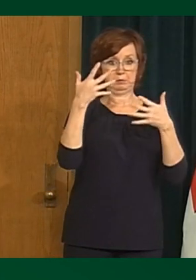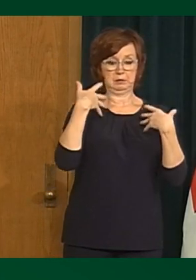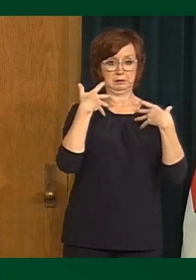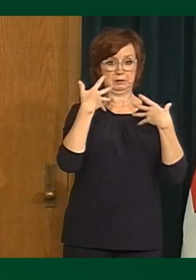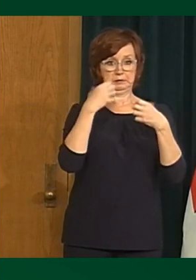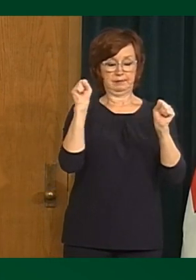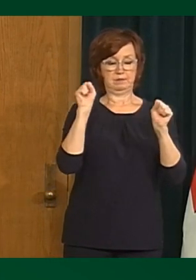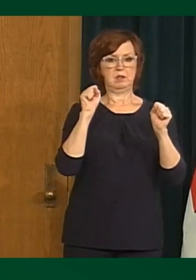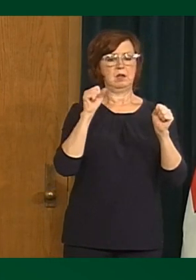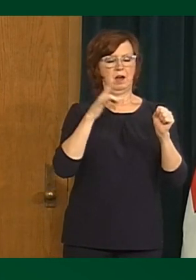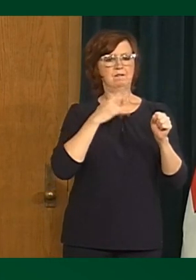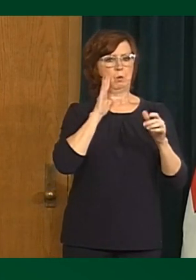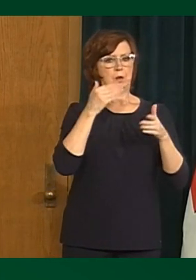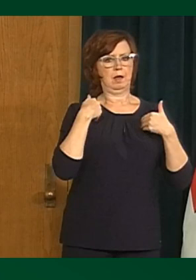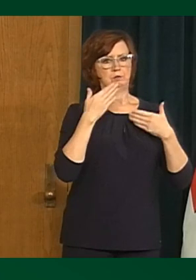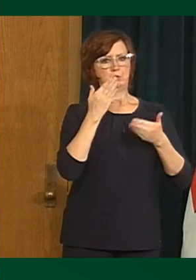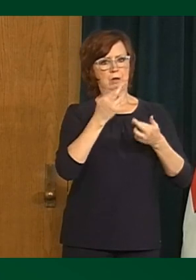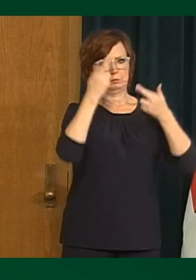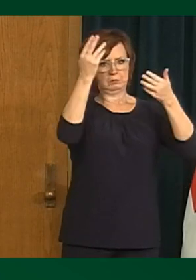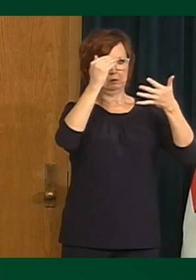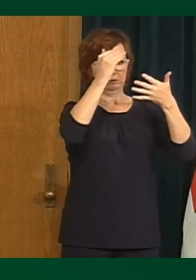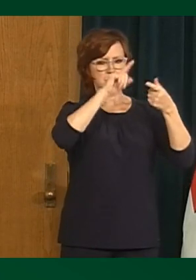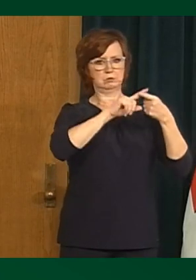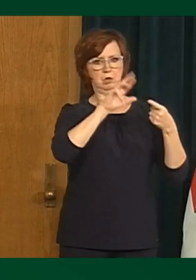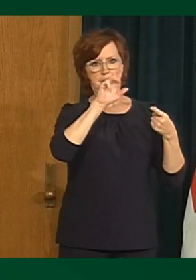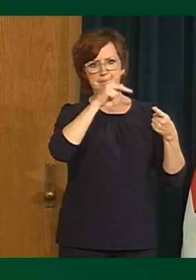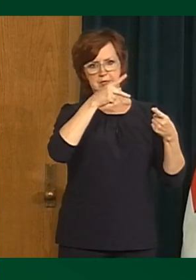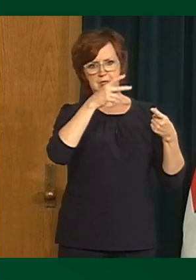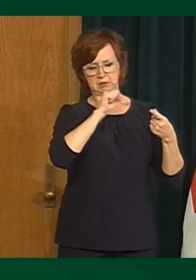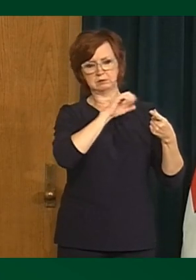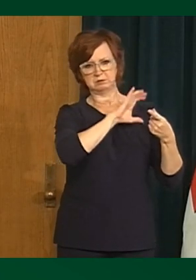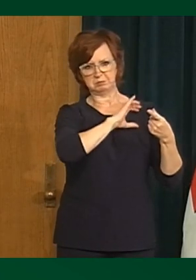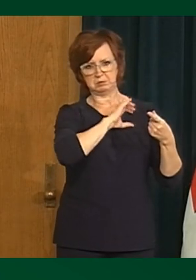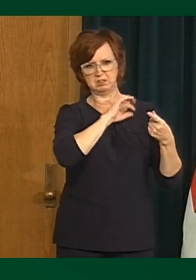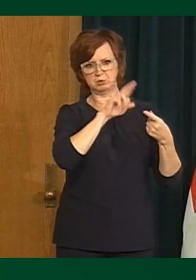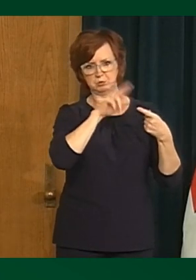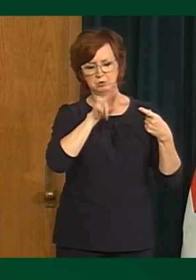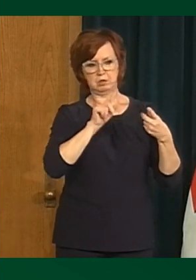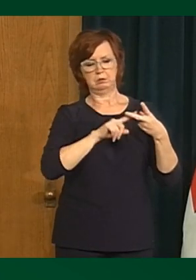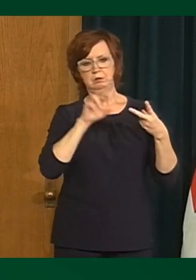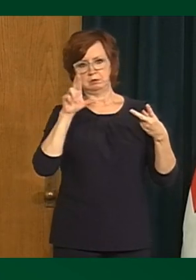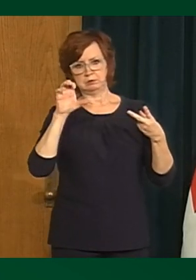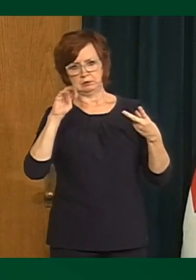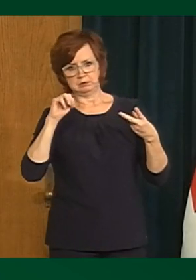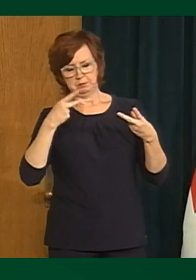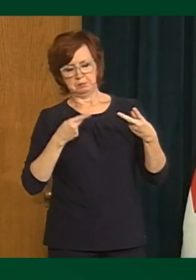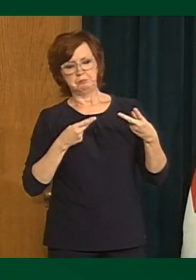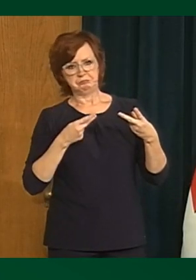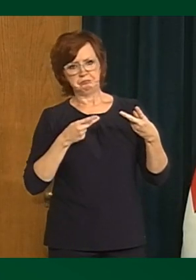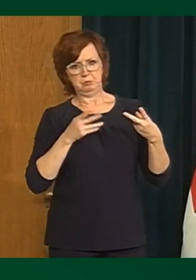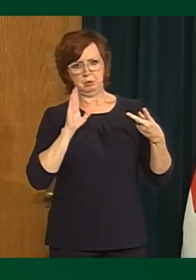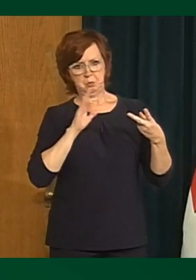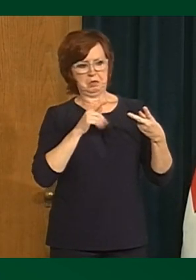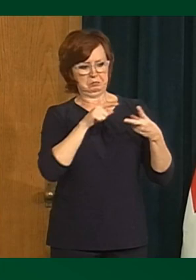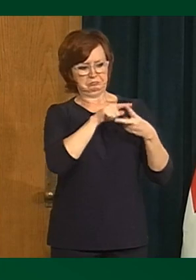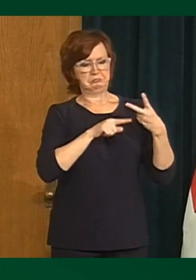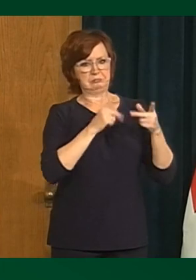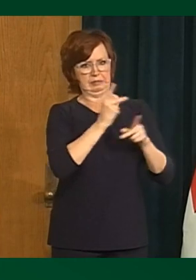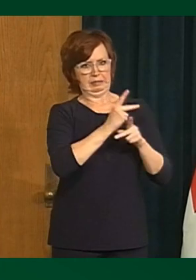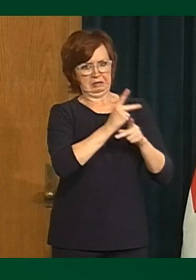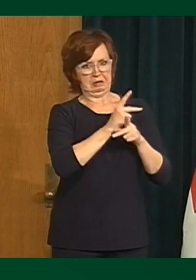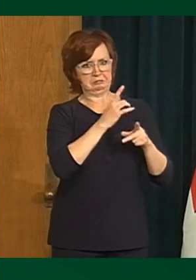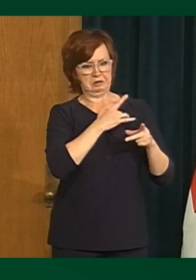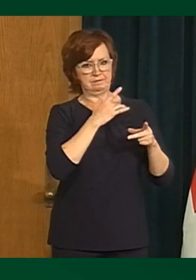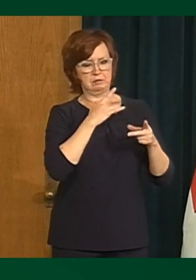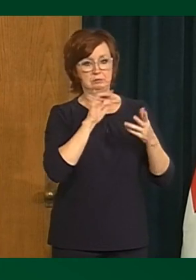the Regina Police Services or the RCMP to any credible threats that may come to individuals or an organization.